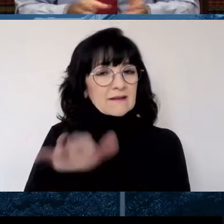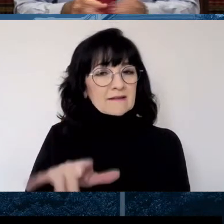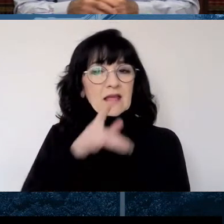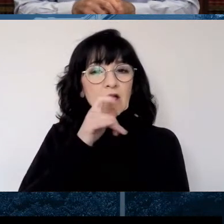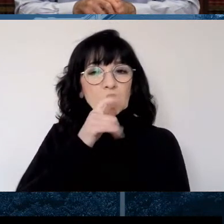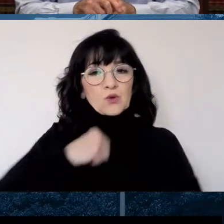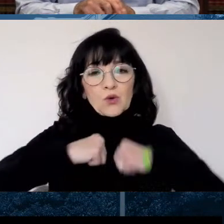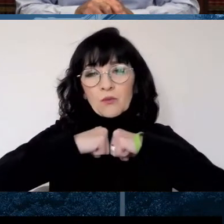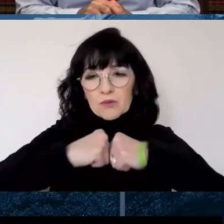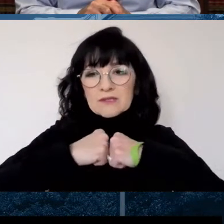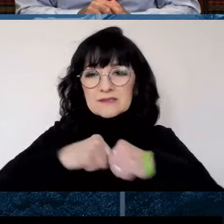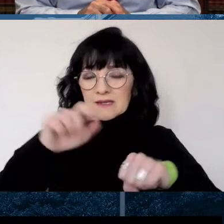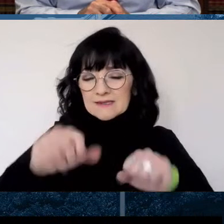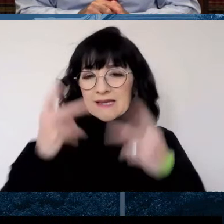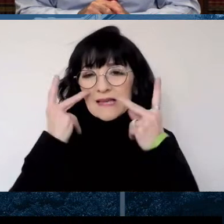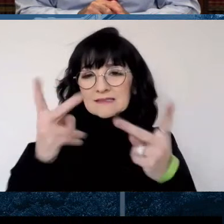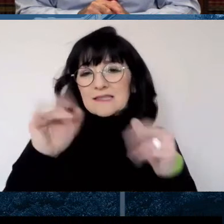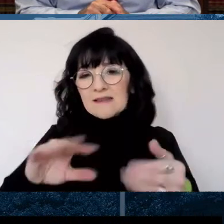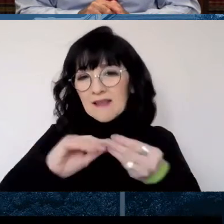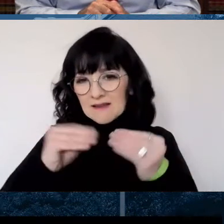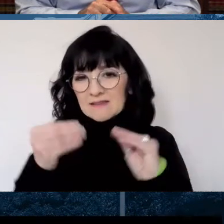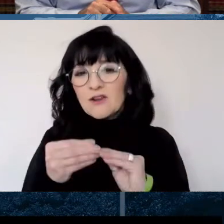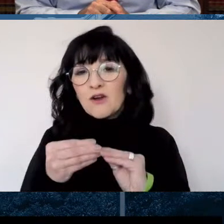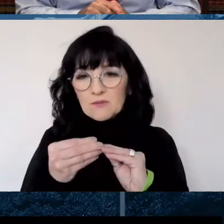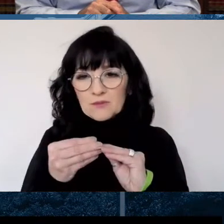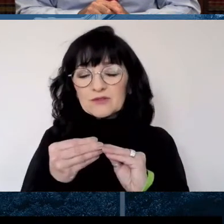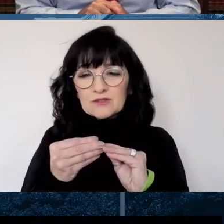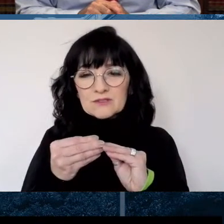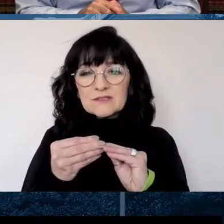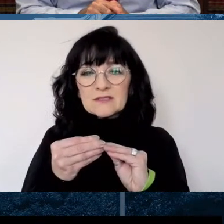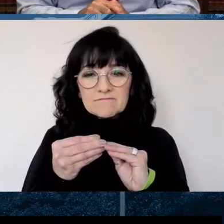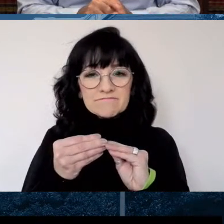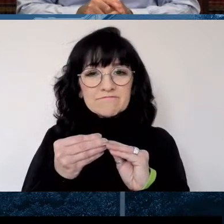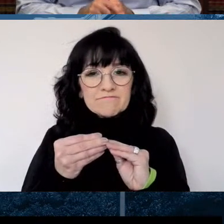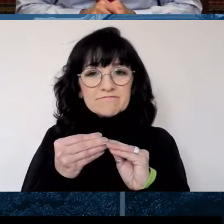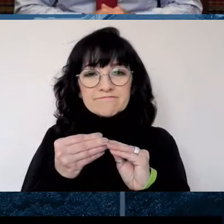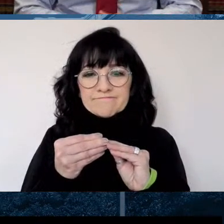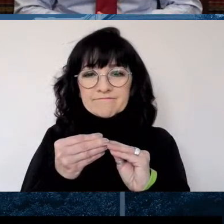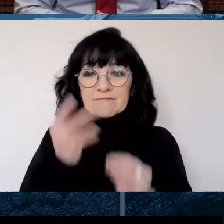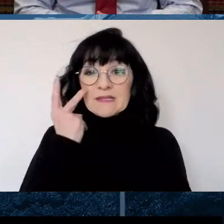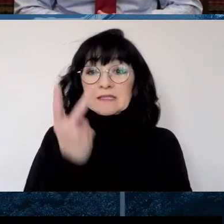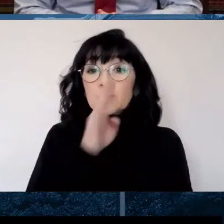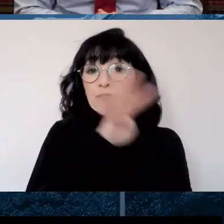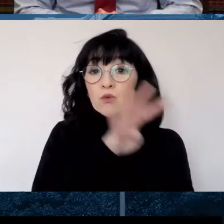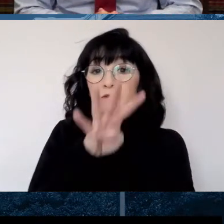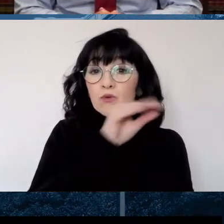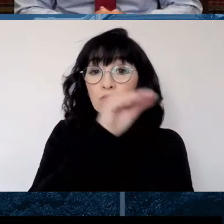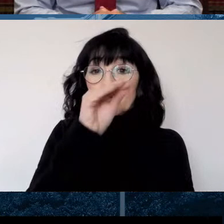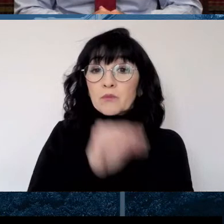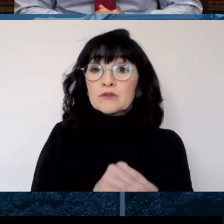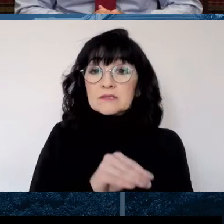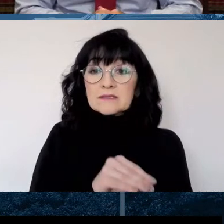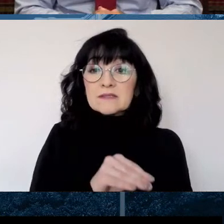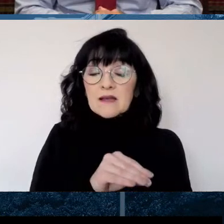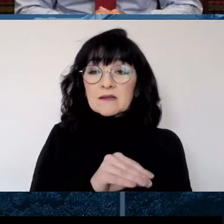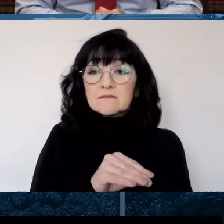So there you can see the numbers there. Fully 44% are fully